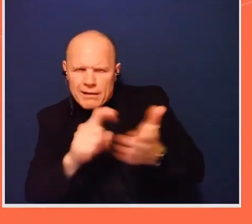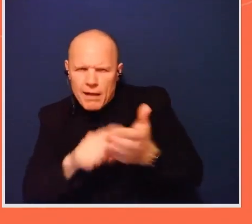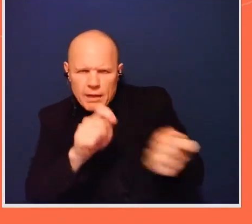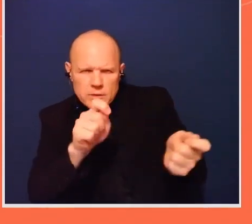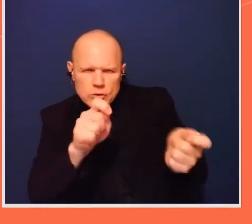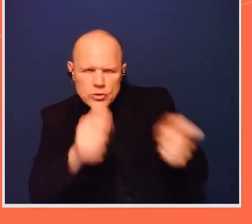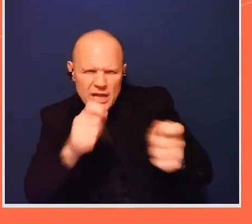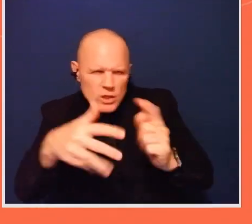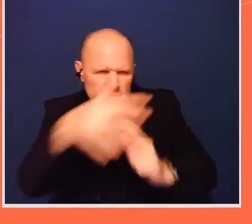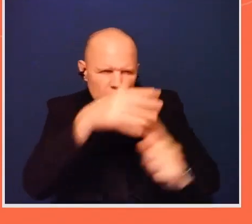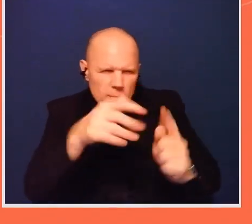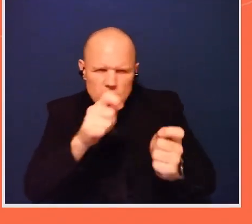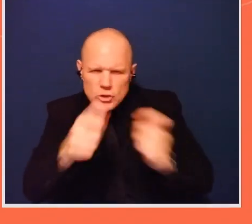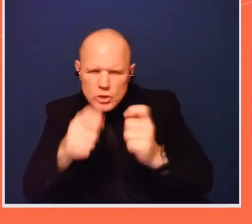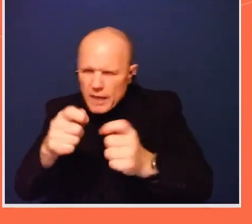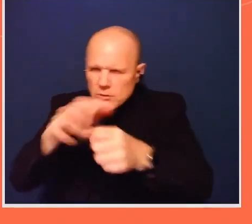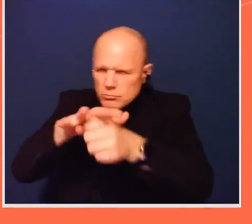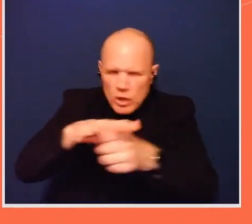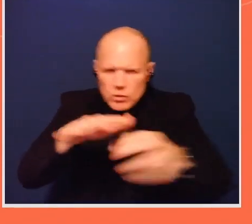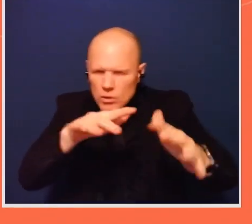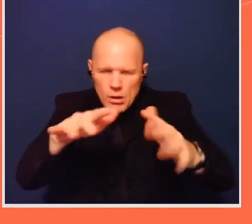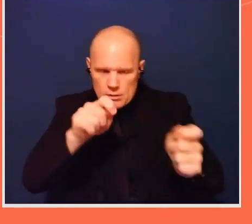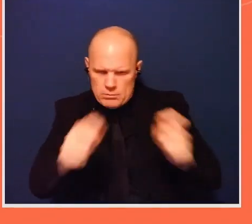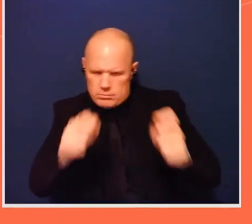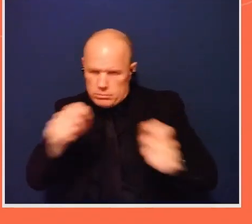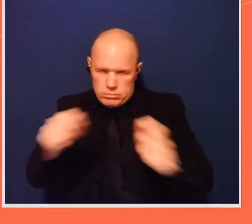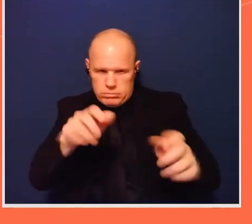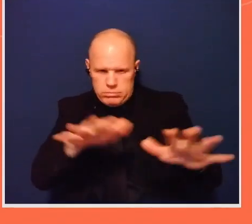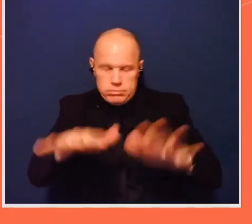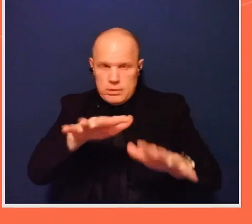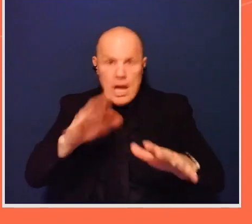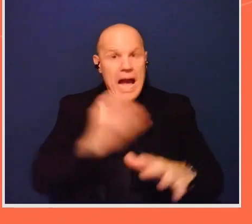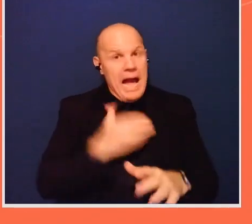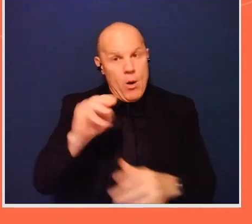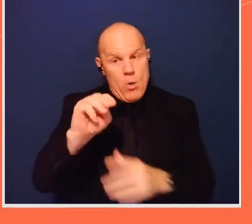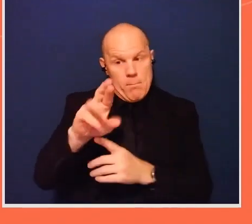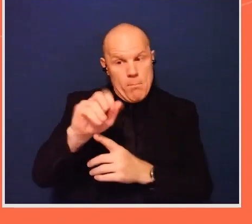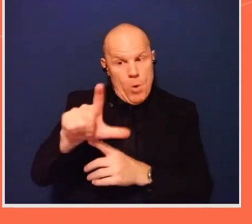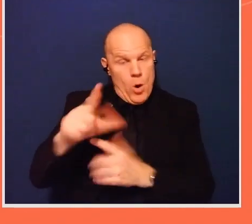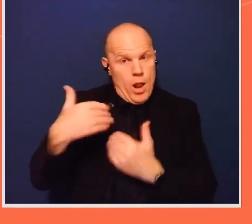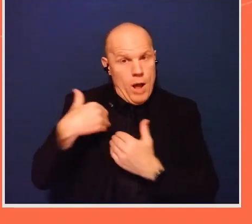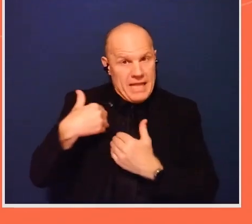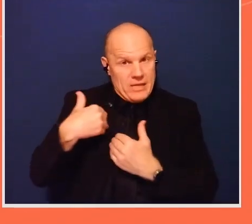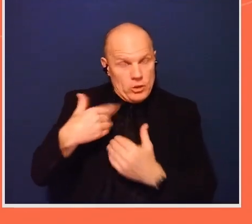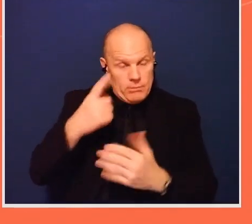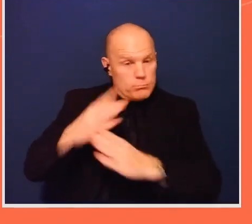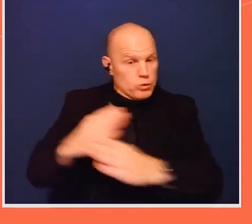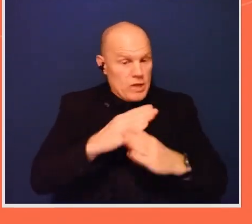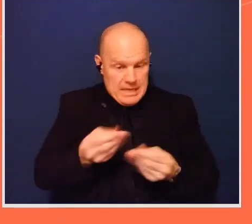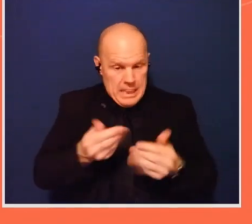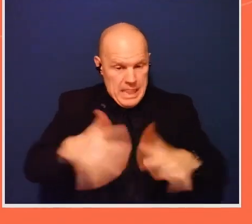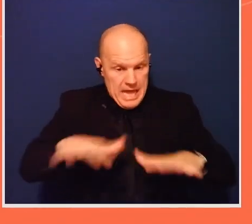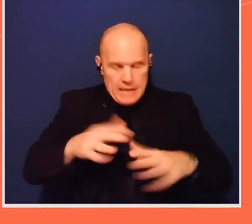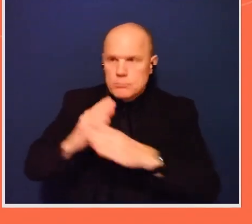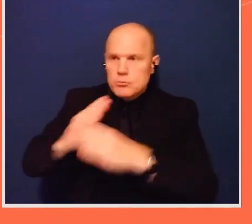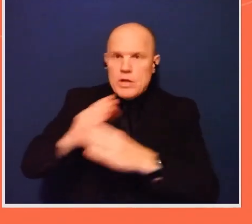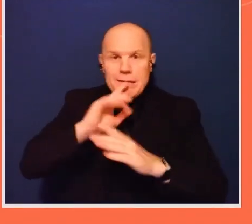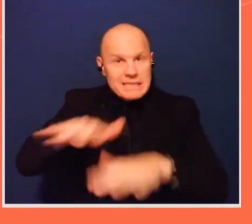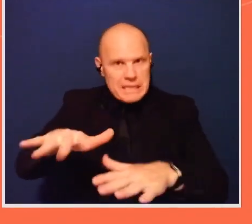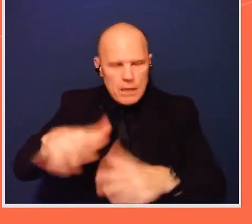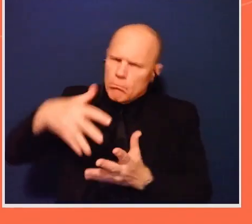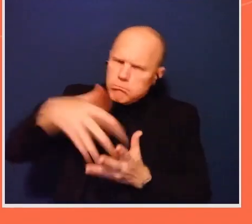el garu el merabalu. Aele aut mamase adalad